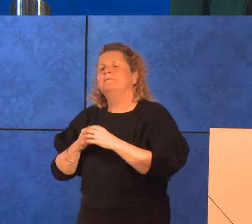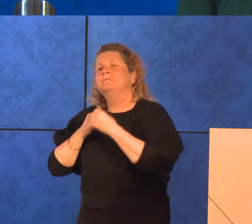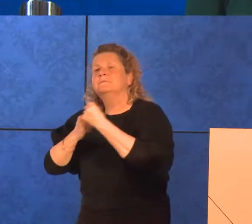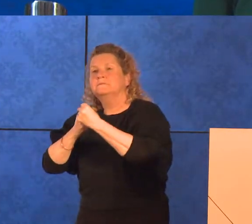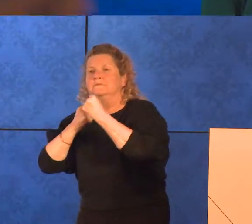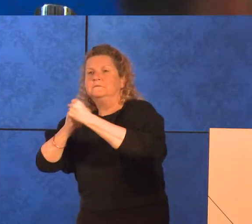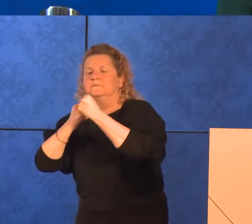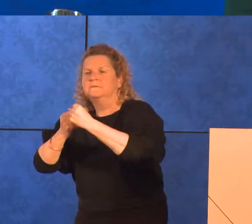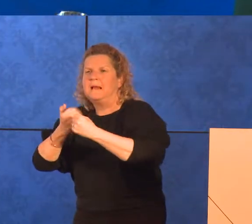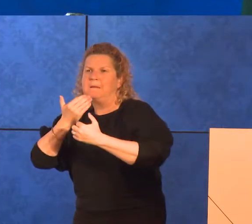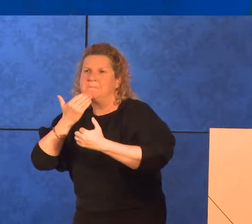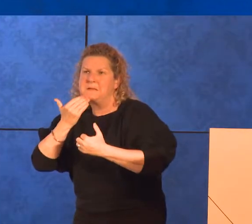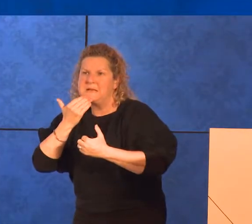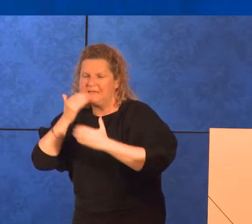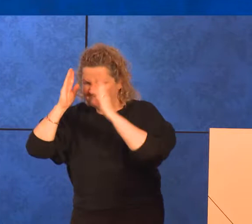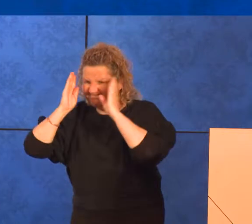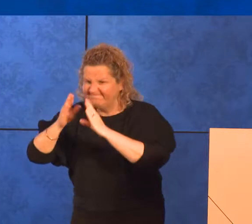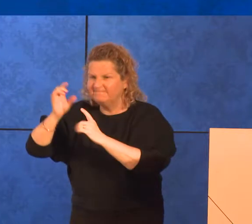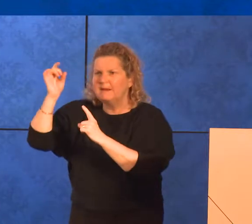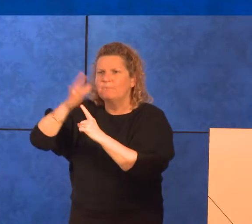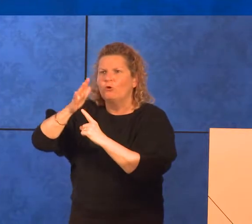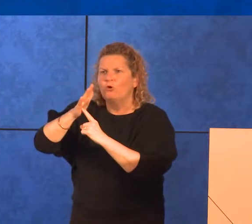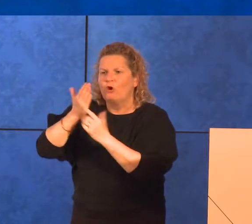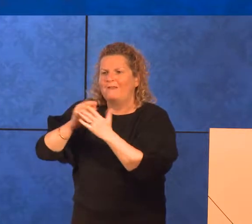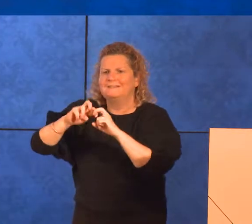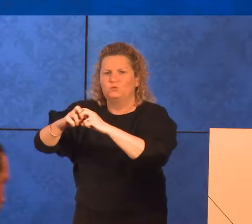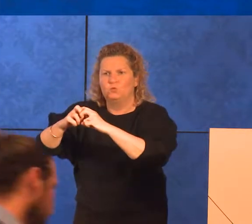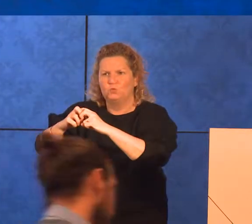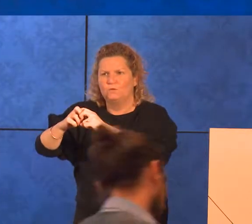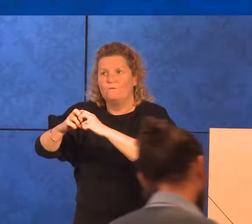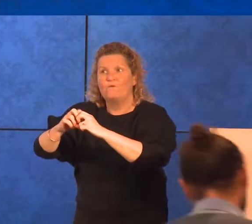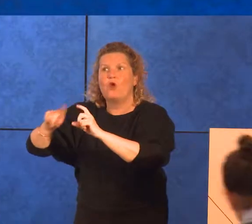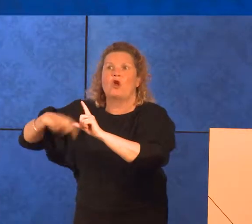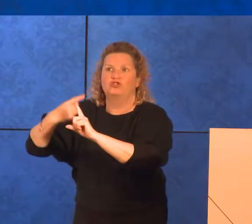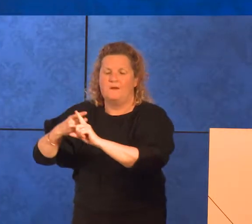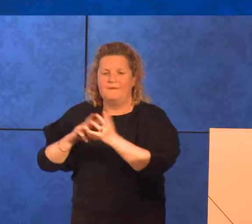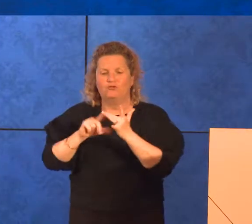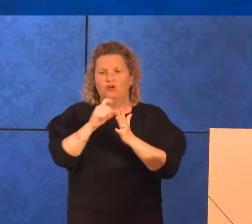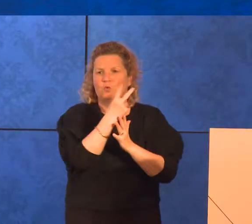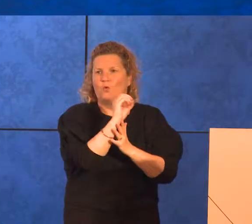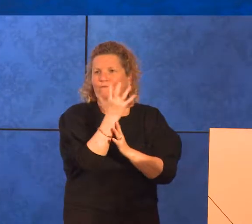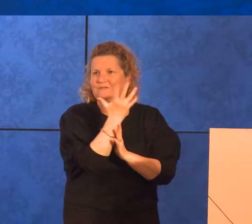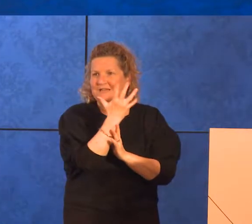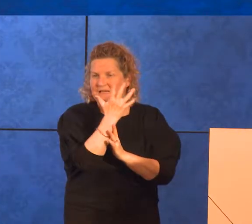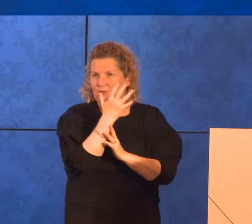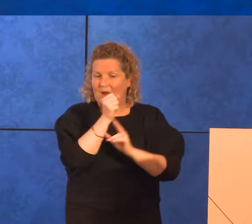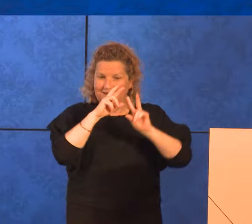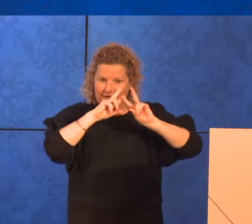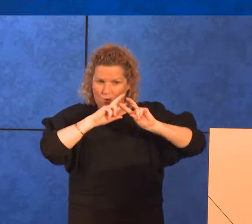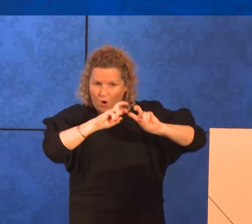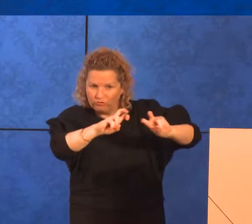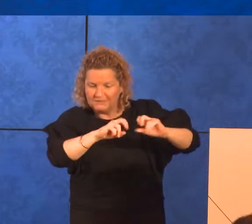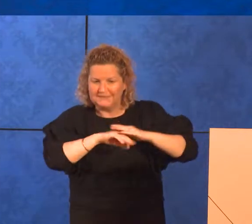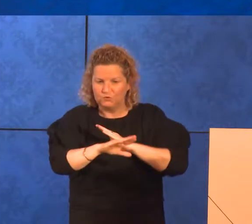to receive a higher profile over a long period of time. In Victoria, in 2015, we had an inquiry into